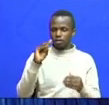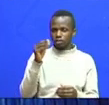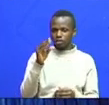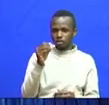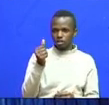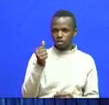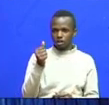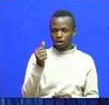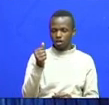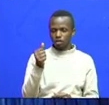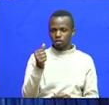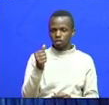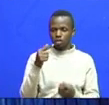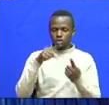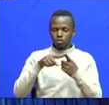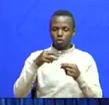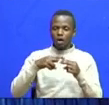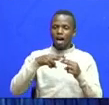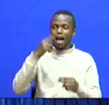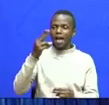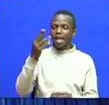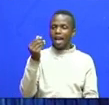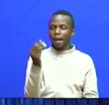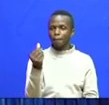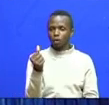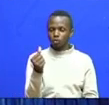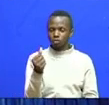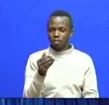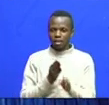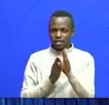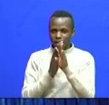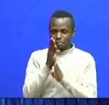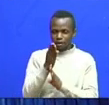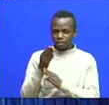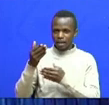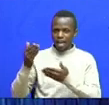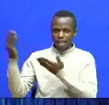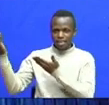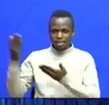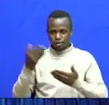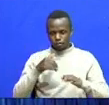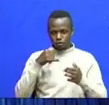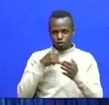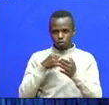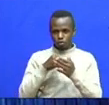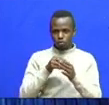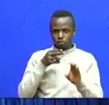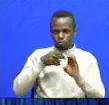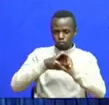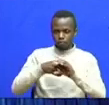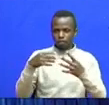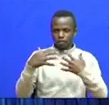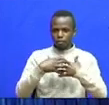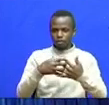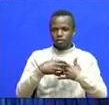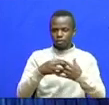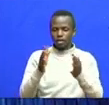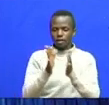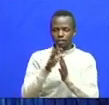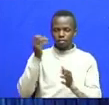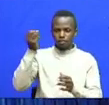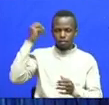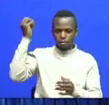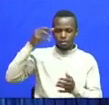743.7 billion Kenya shillings. The main imports into the country include petroleum, machinery, electronics,